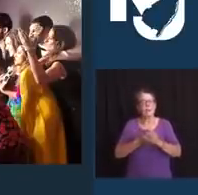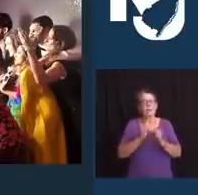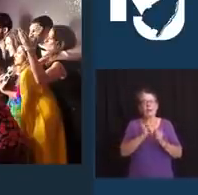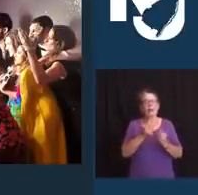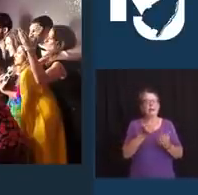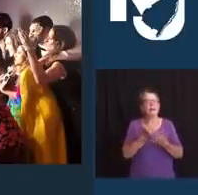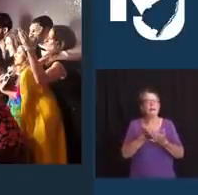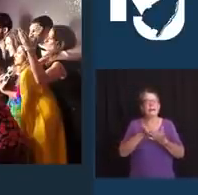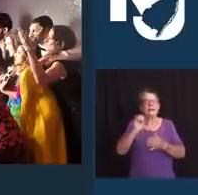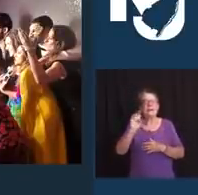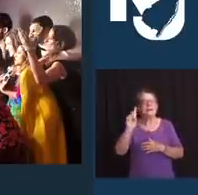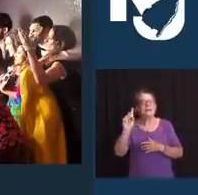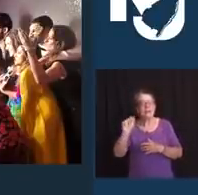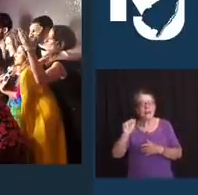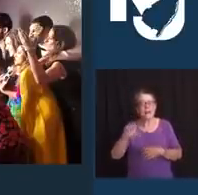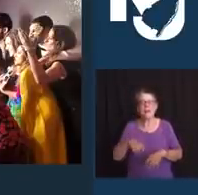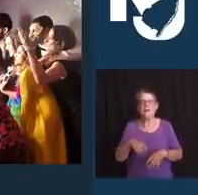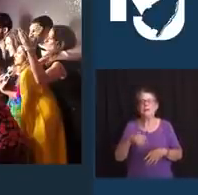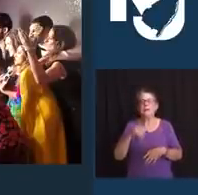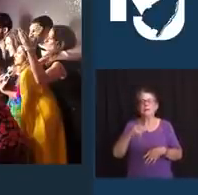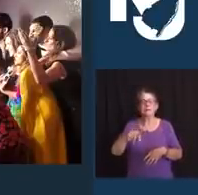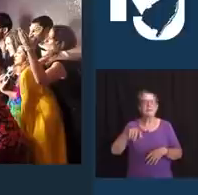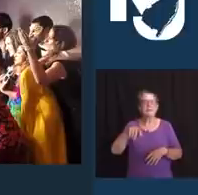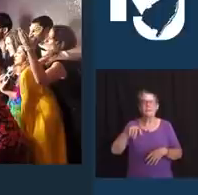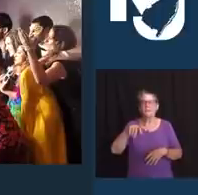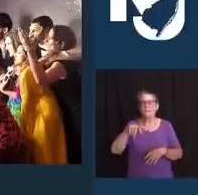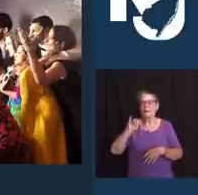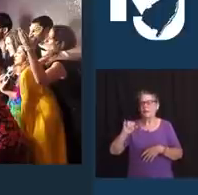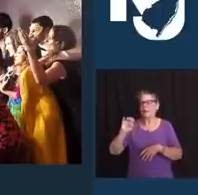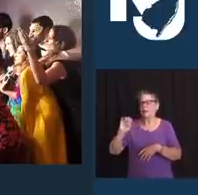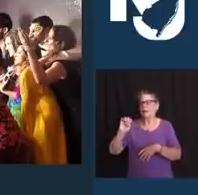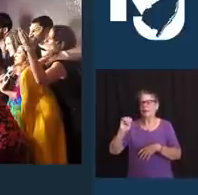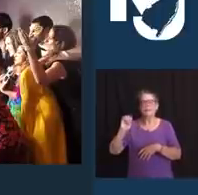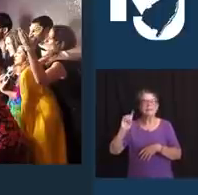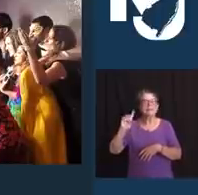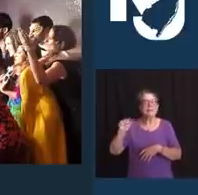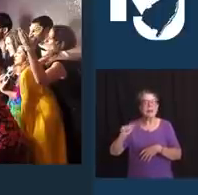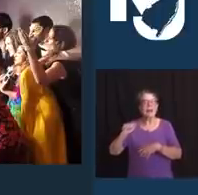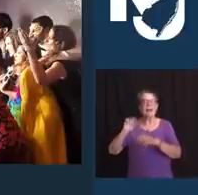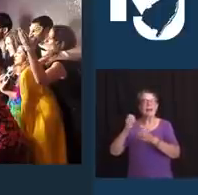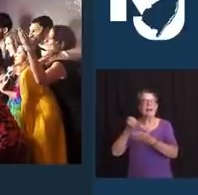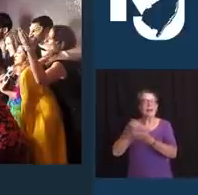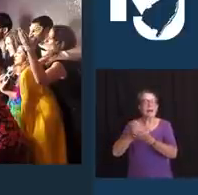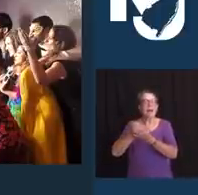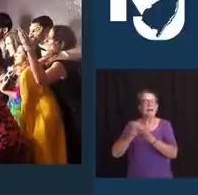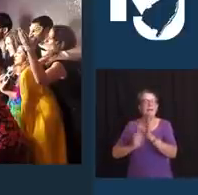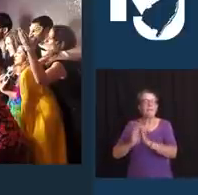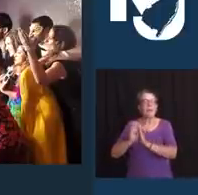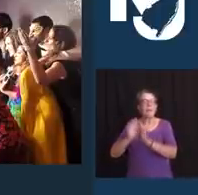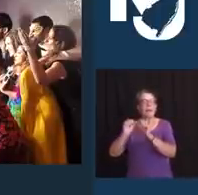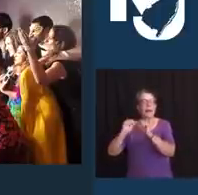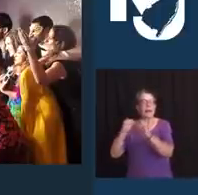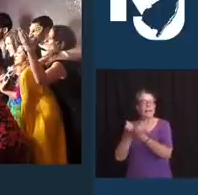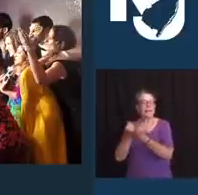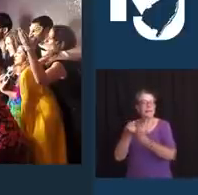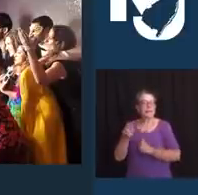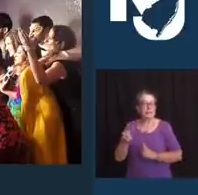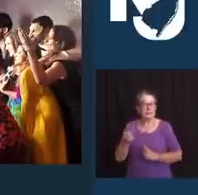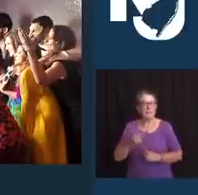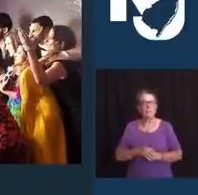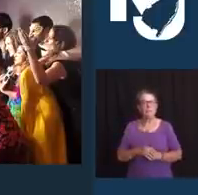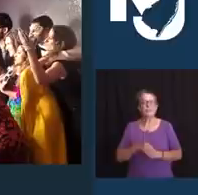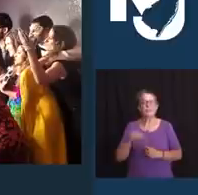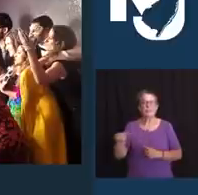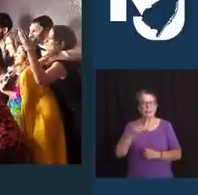Economic Development Authority. Frank Jackson, that is a great shot of Frank there on the left, is the owner of Shutterbug Photo Booth in Jersey